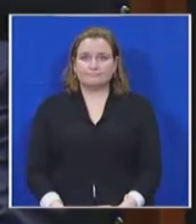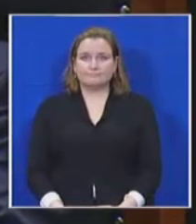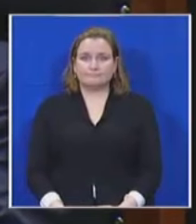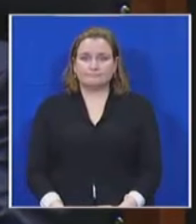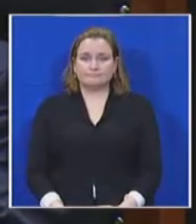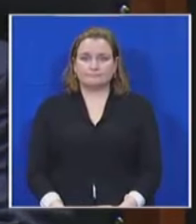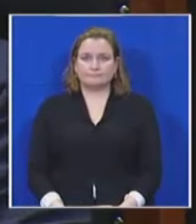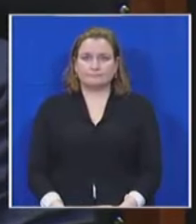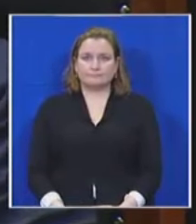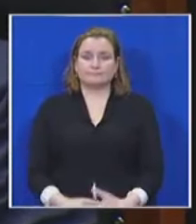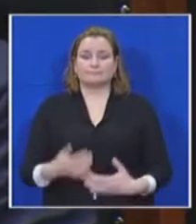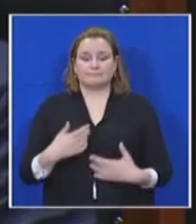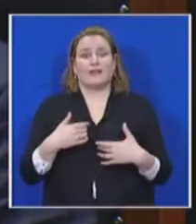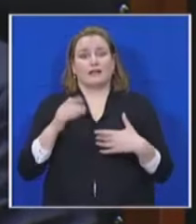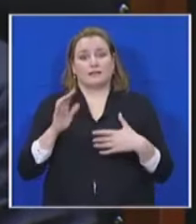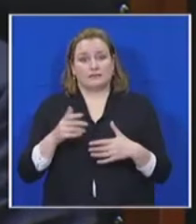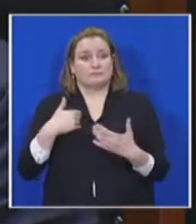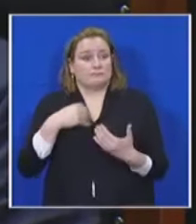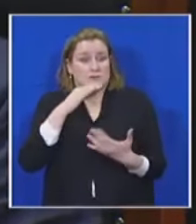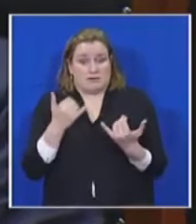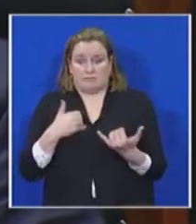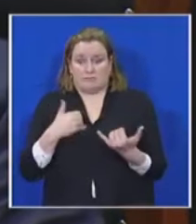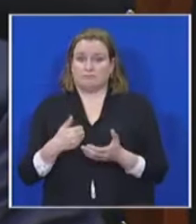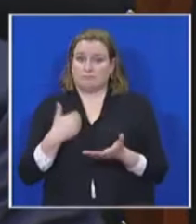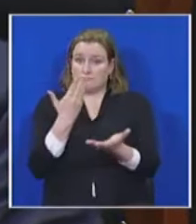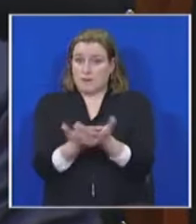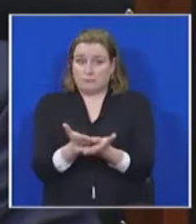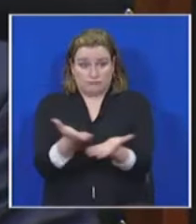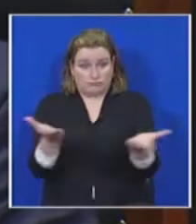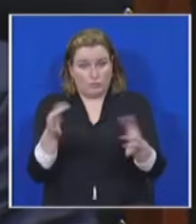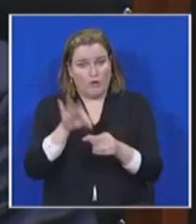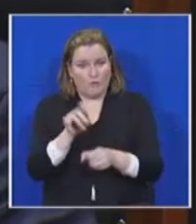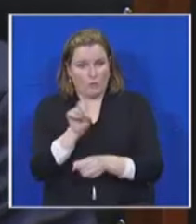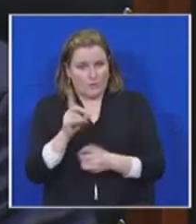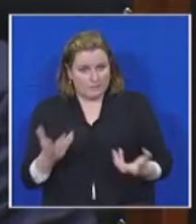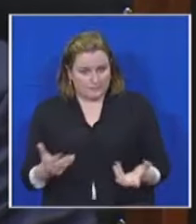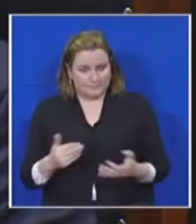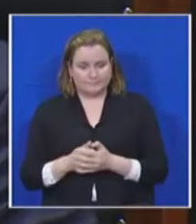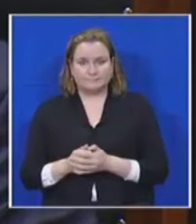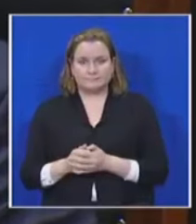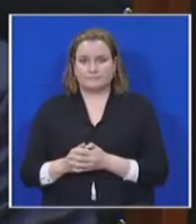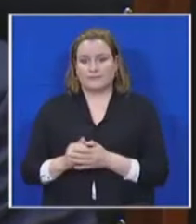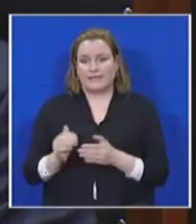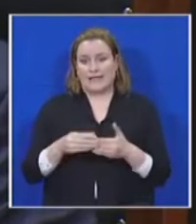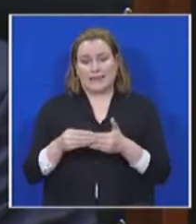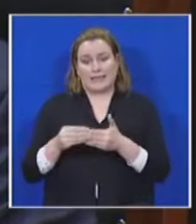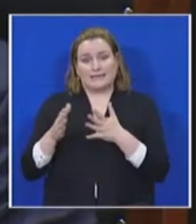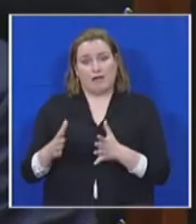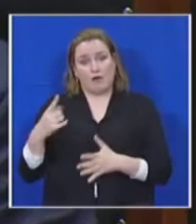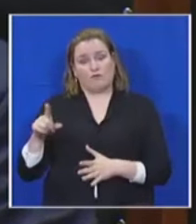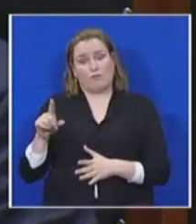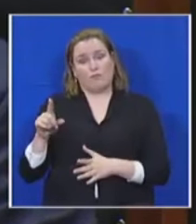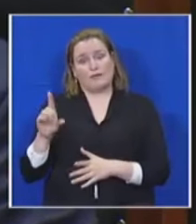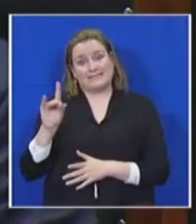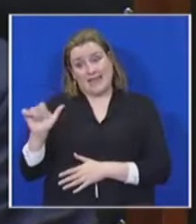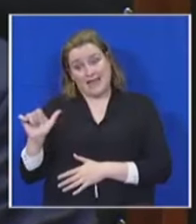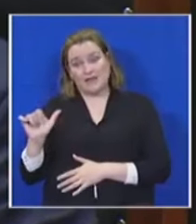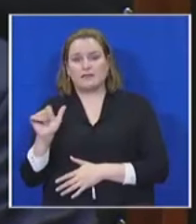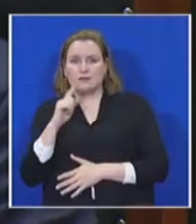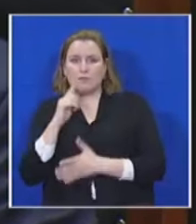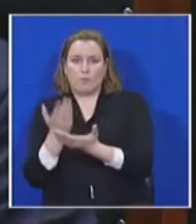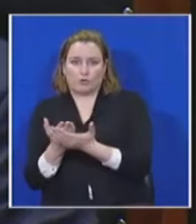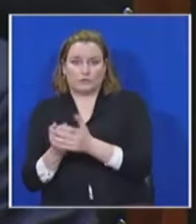chair. The question before the House is that the motion as moved by the leader of the opposition be agreed to. Are all